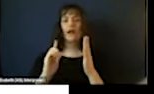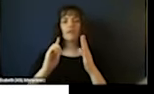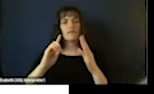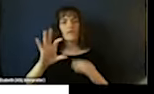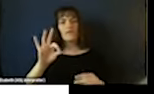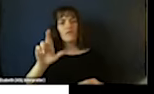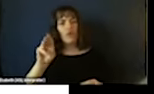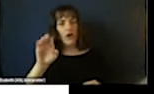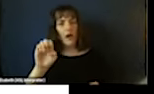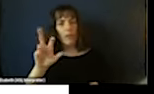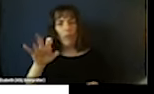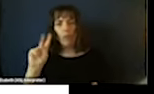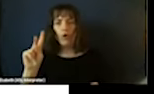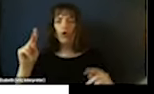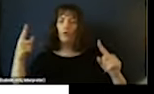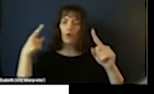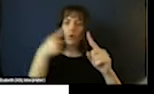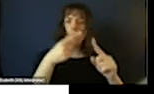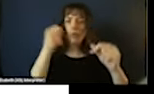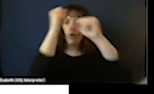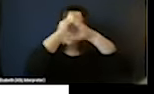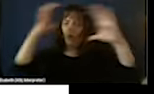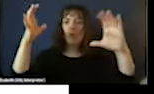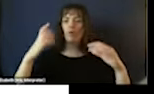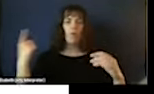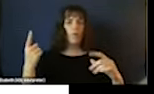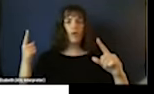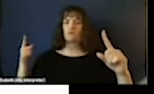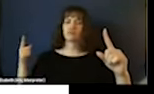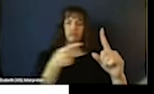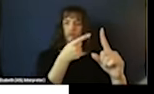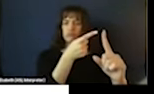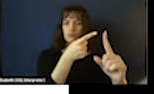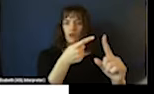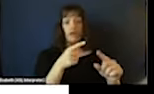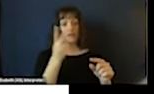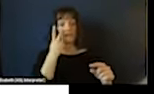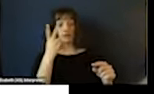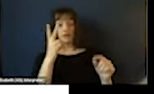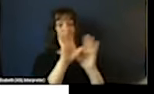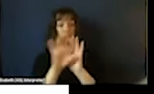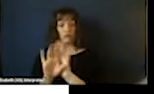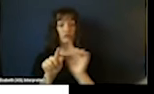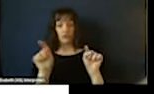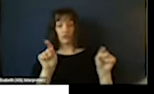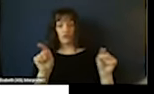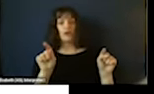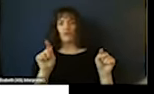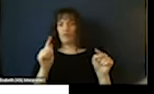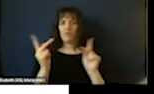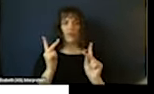I'm going to take a moment to explore this idea further using a graphic that is often used to describe the difference between equality